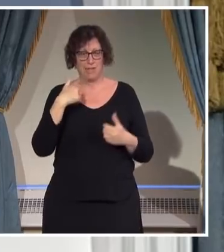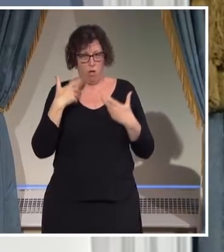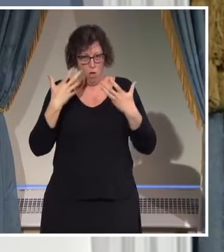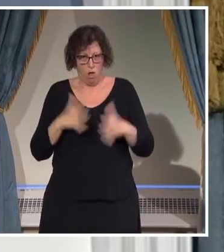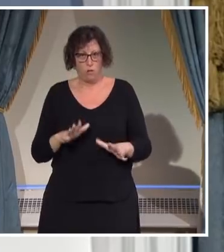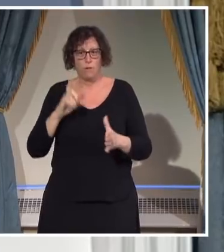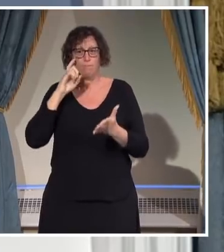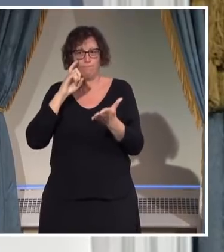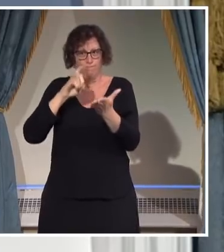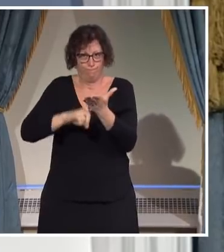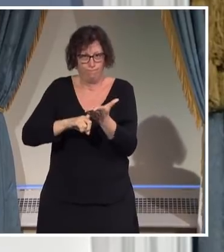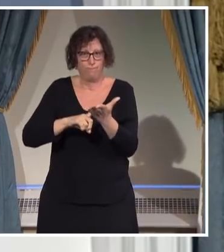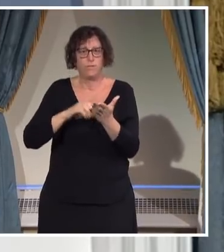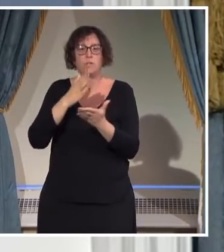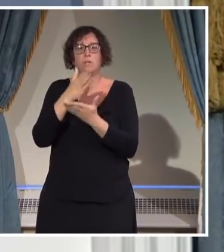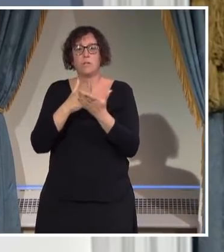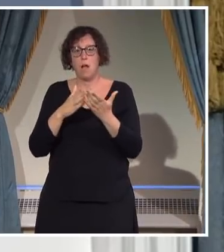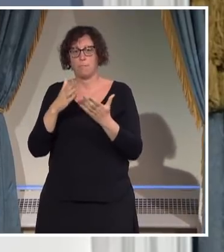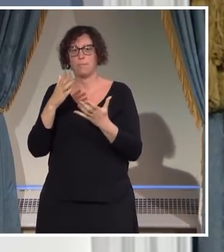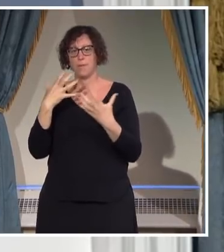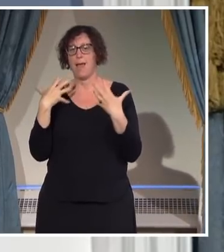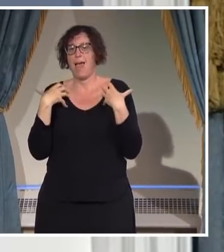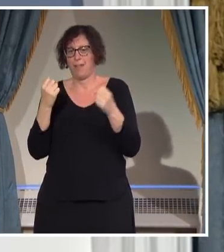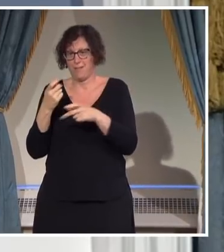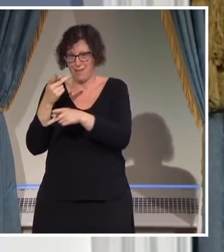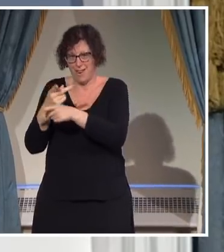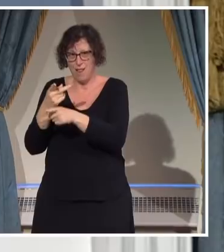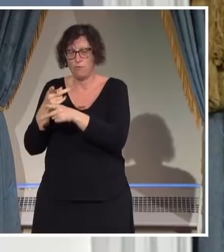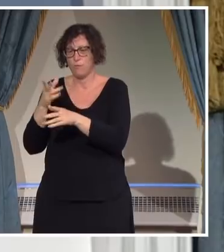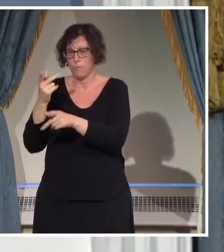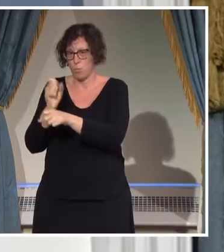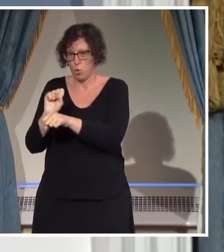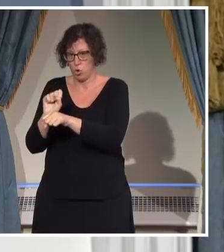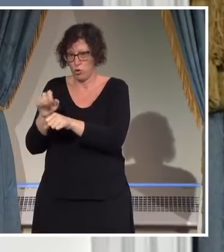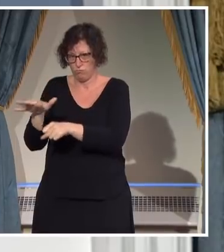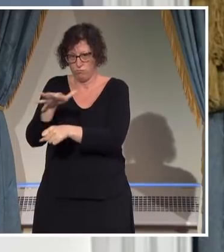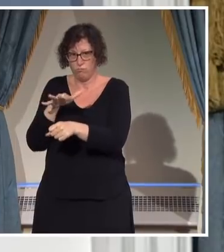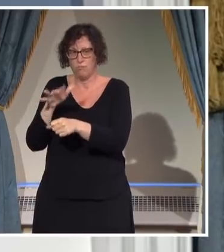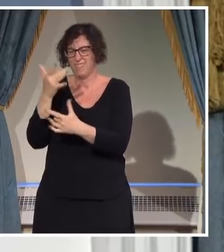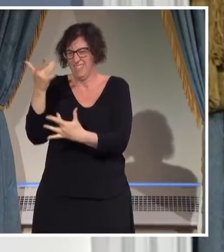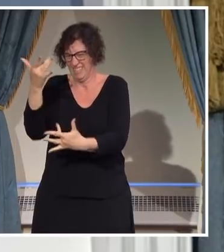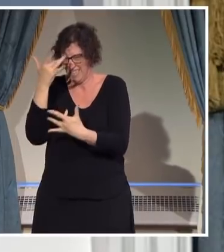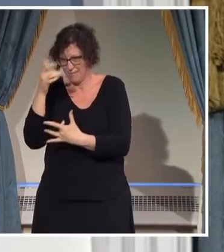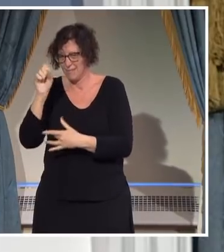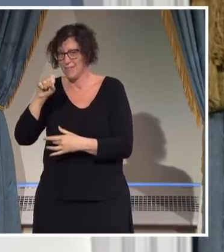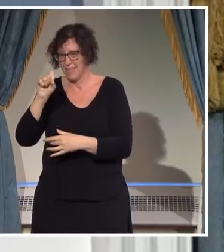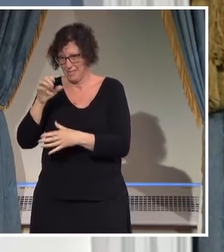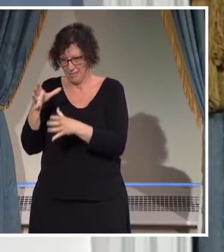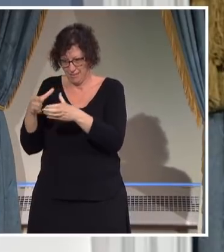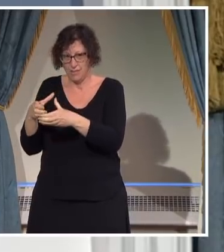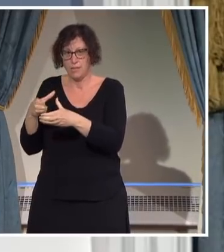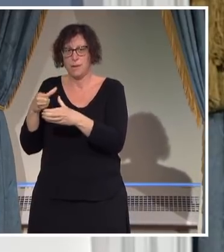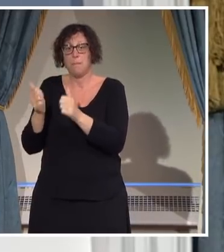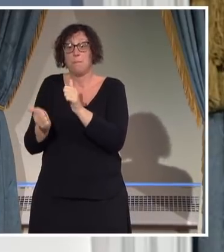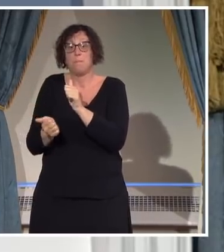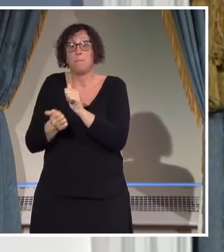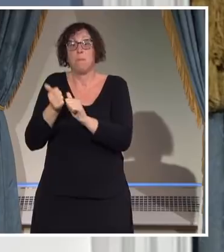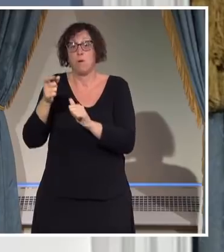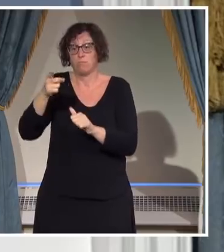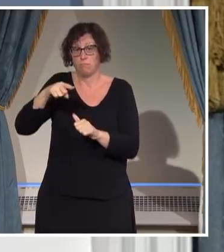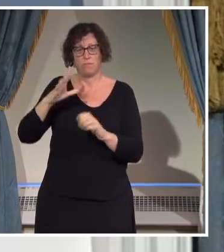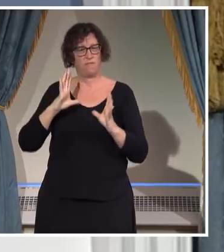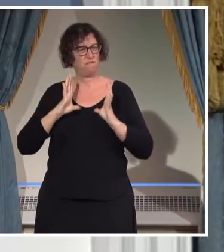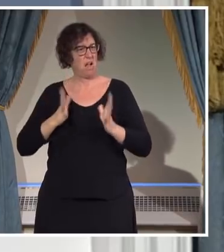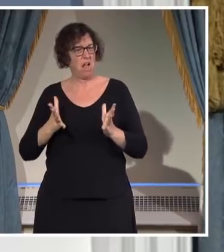vast majority are doing well, but there have been people who have required hospitalization. I don't think anybody has an